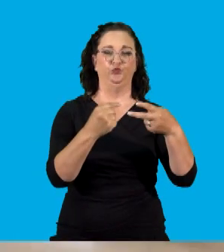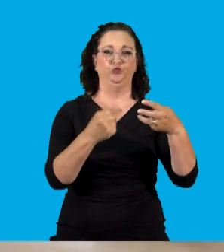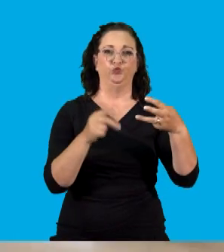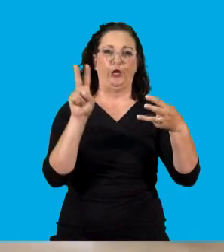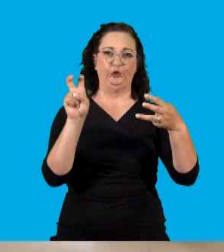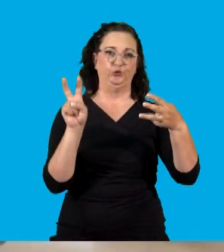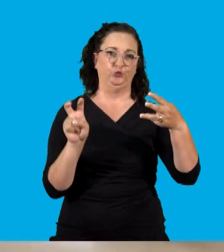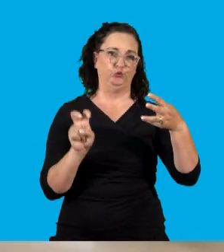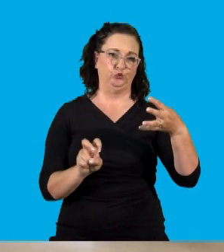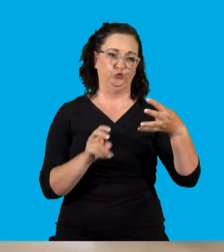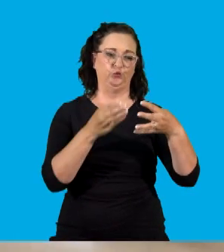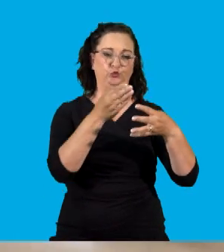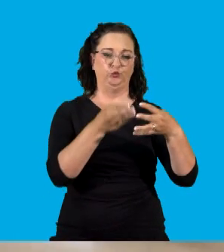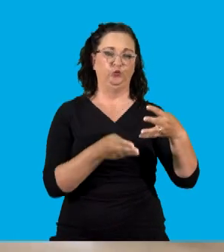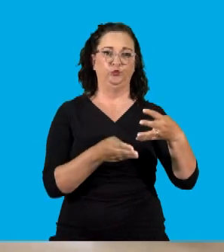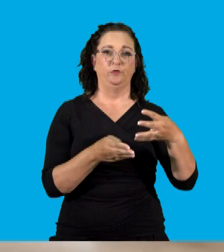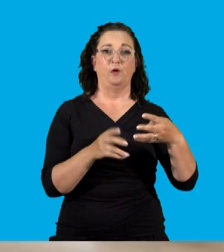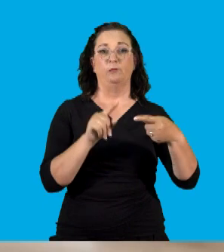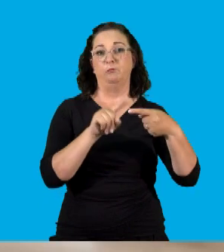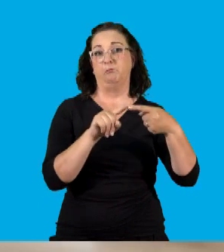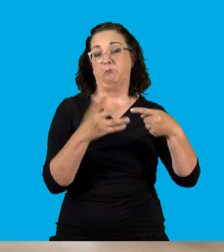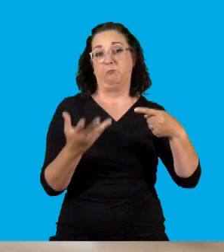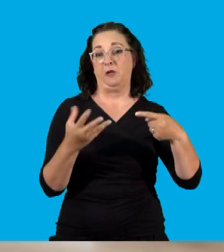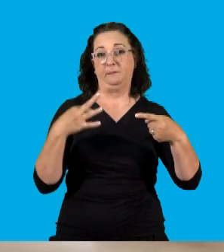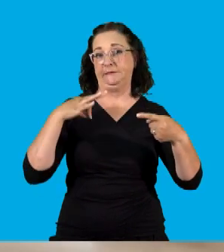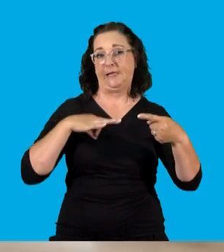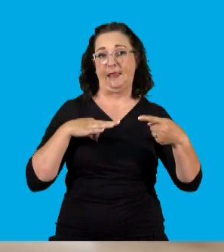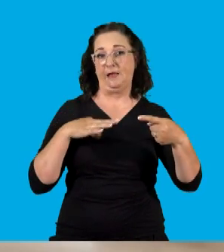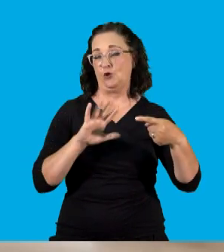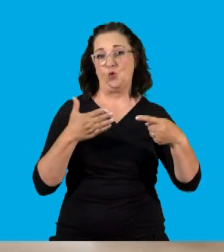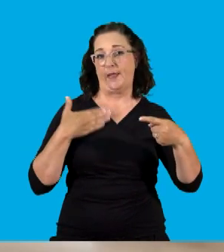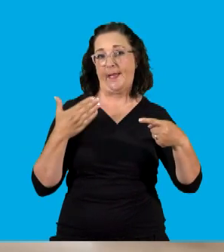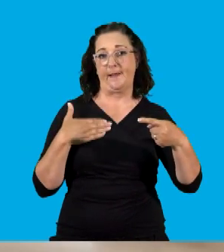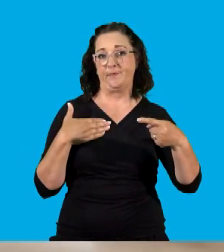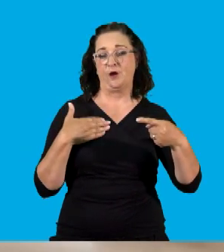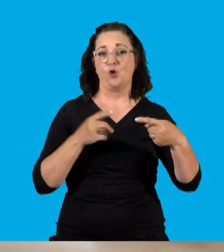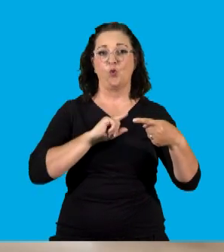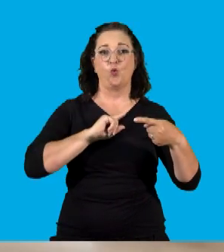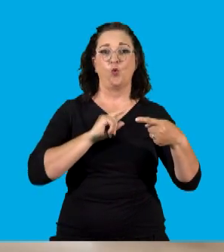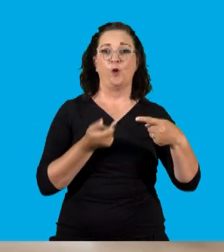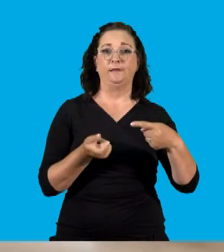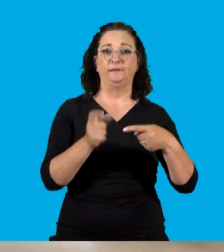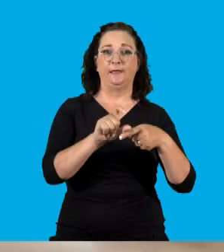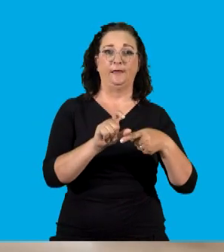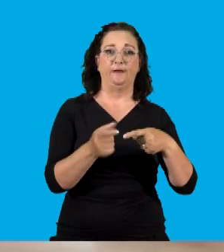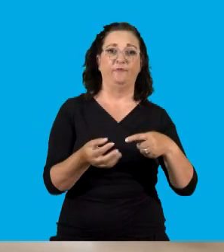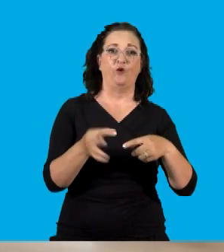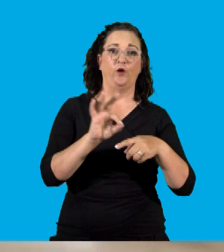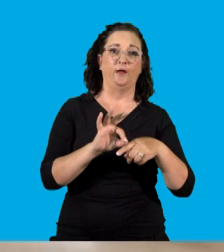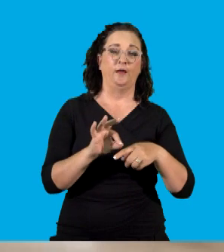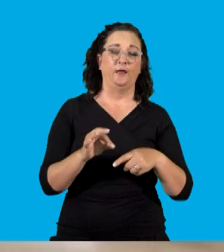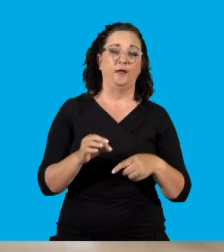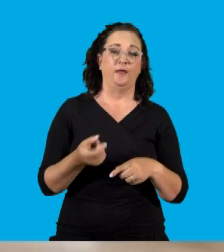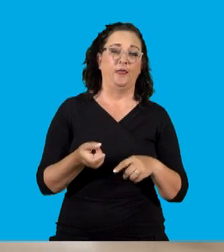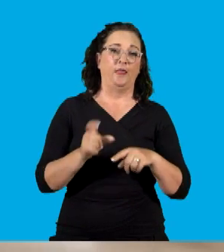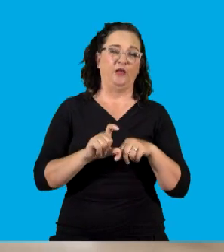certain issues. In this instance, we made an example with the salary increment. Maybe they are not happy with whatever percentage that is being put on the table